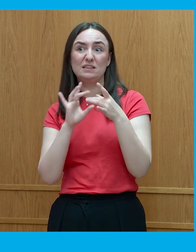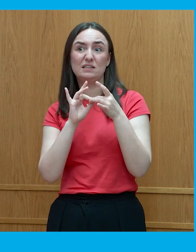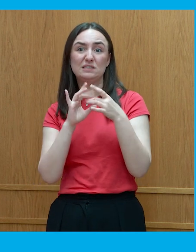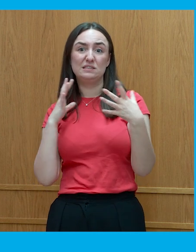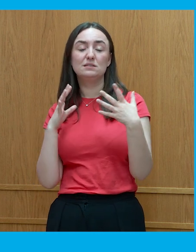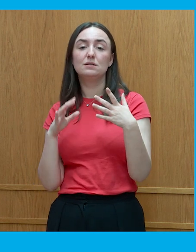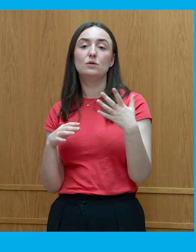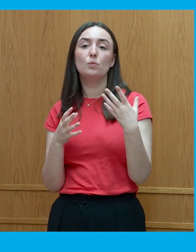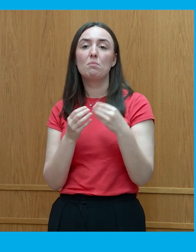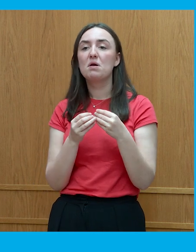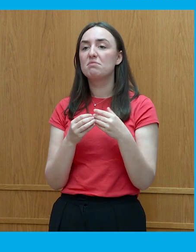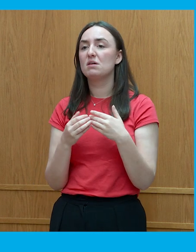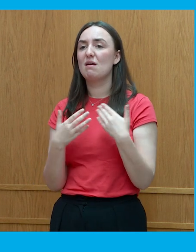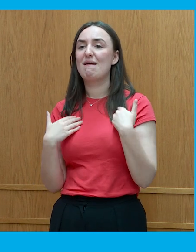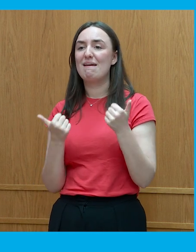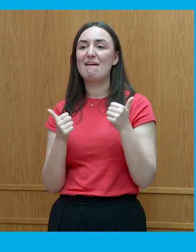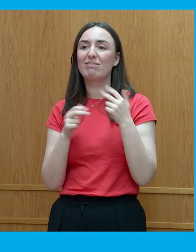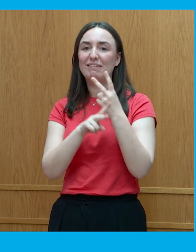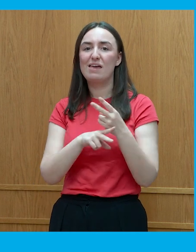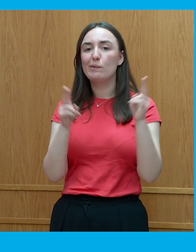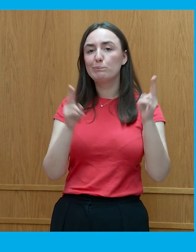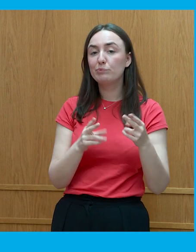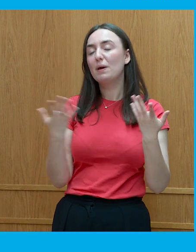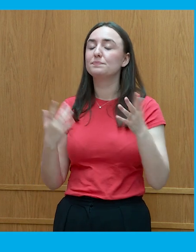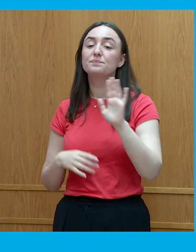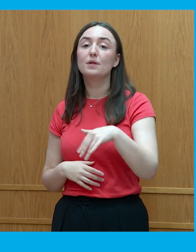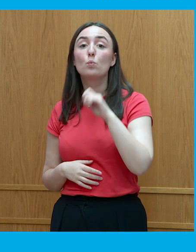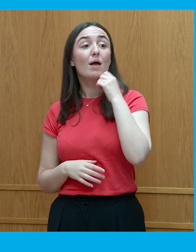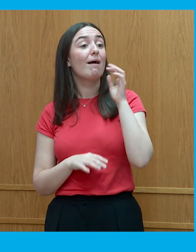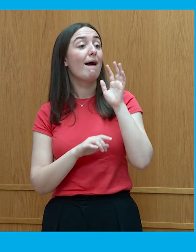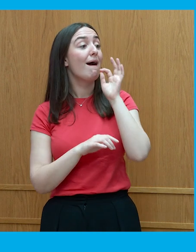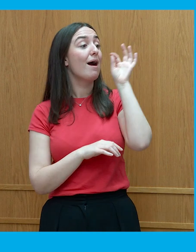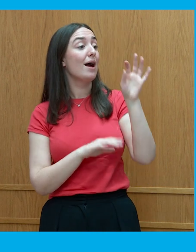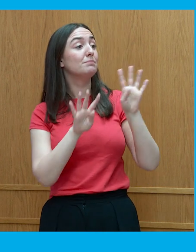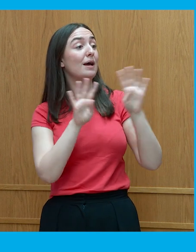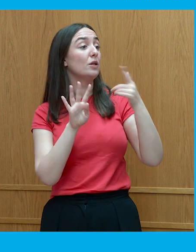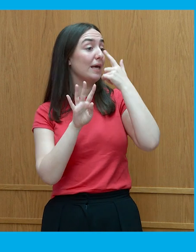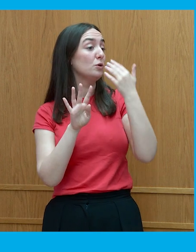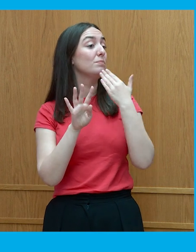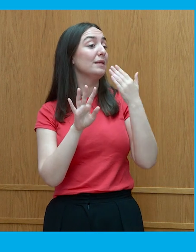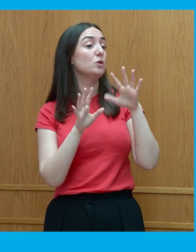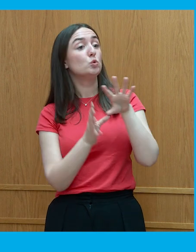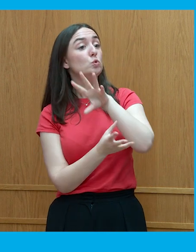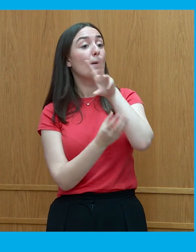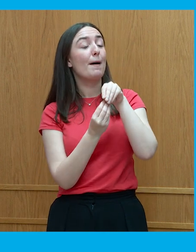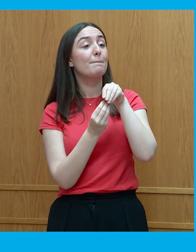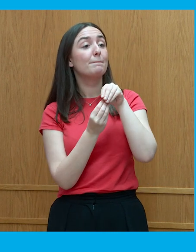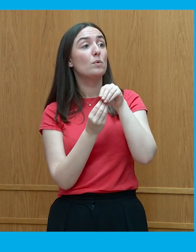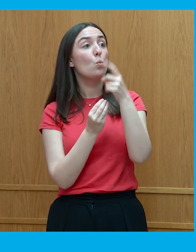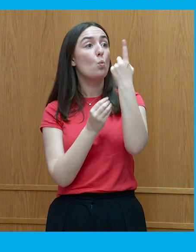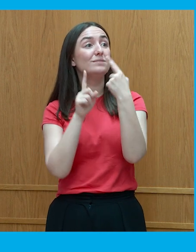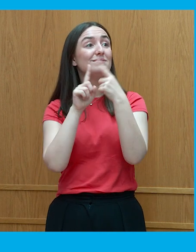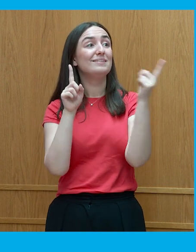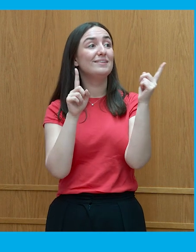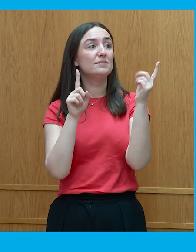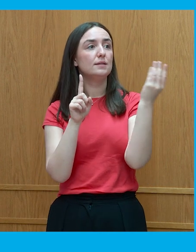healthcare, the gun violence, justice. But I will ask the panelists if you can sum up in a question, in a sentence,